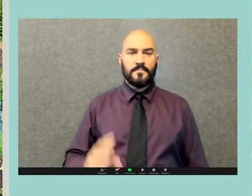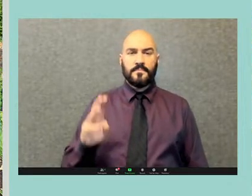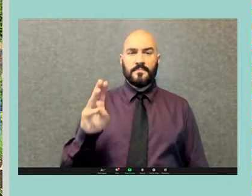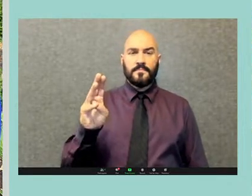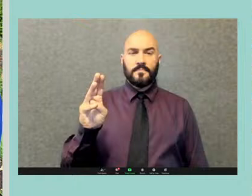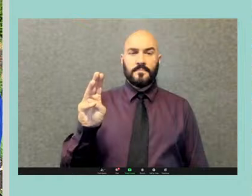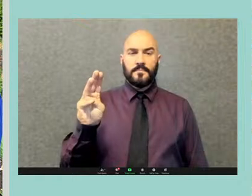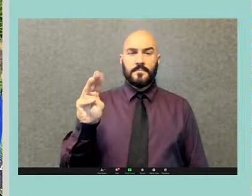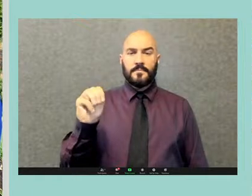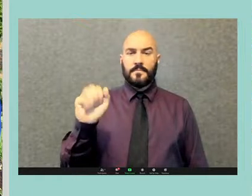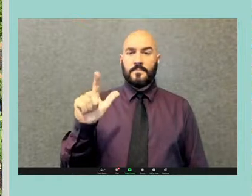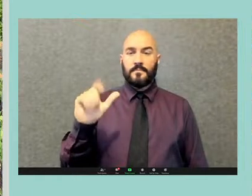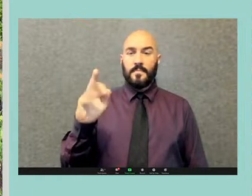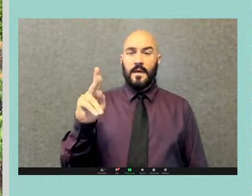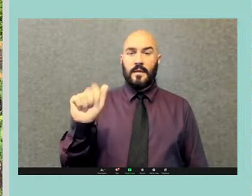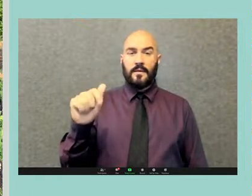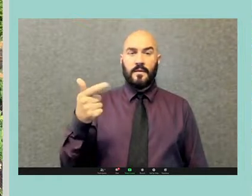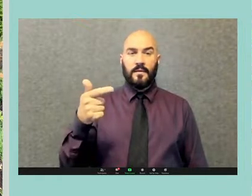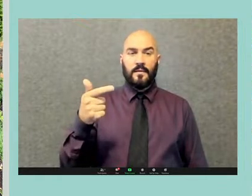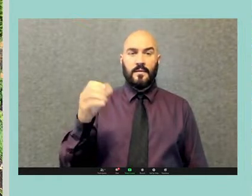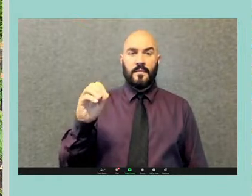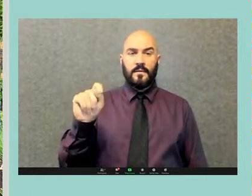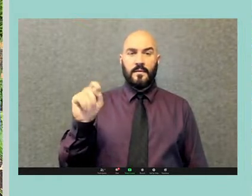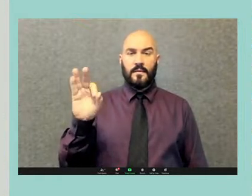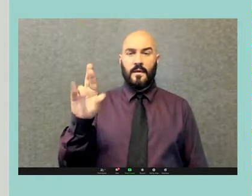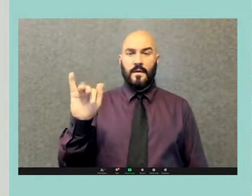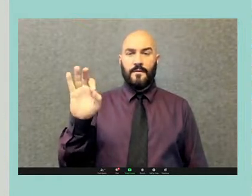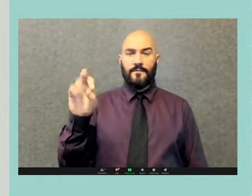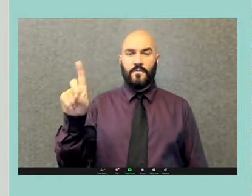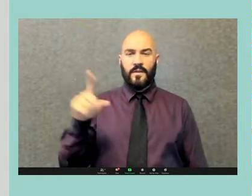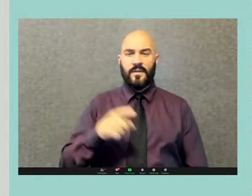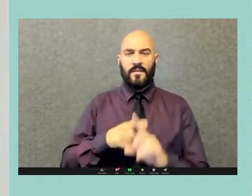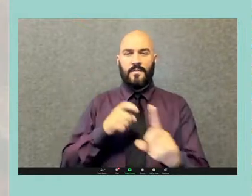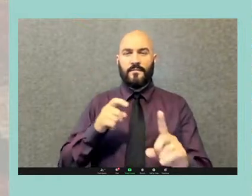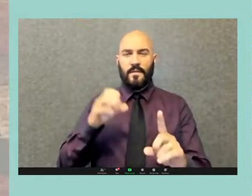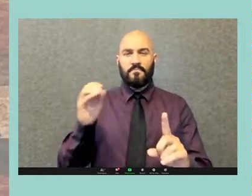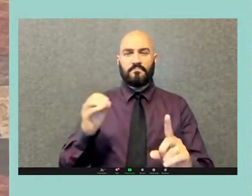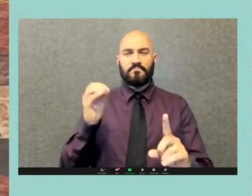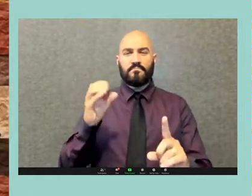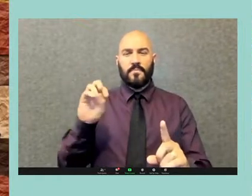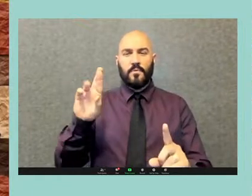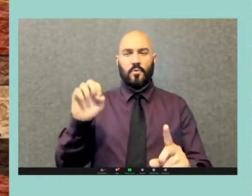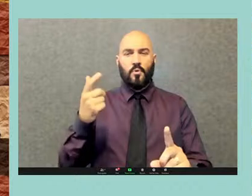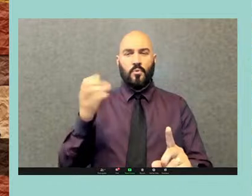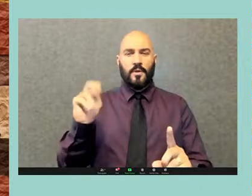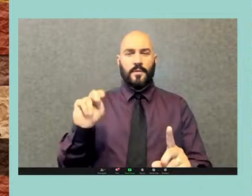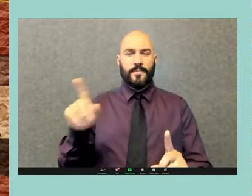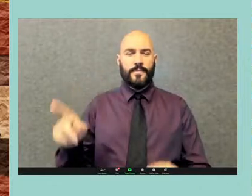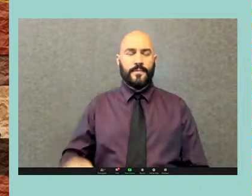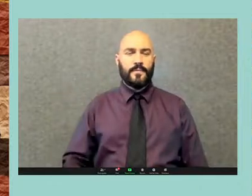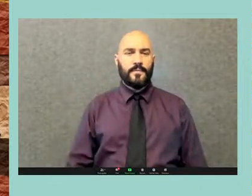Malika Gottfried, Unitarian Universalist Fellowship of Corvallis, Oregon.